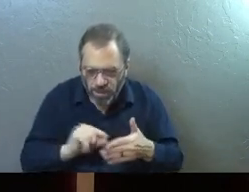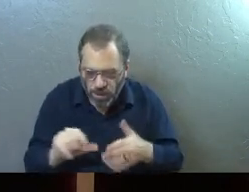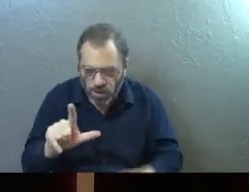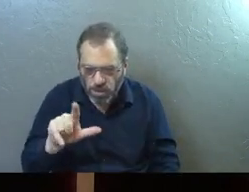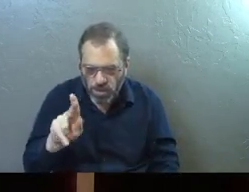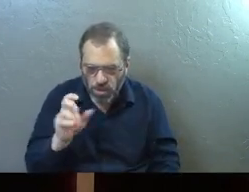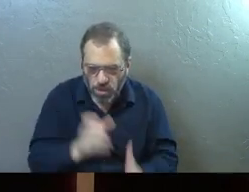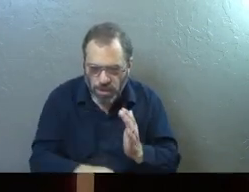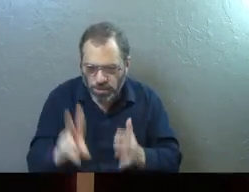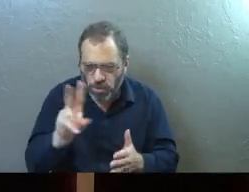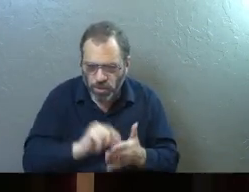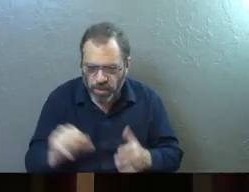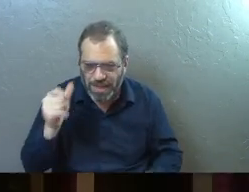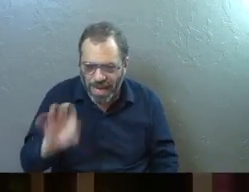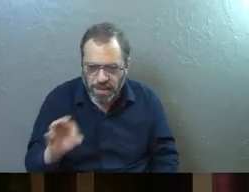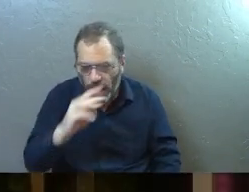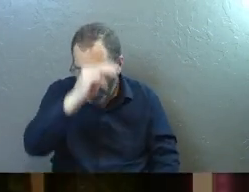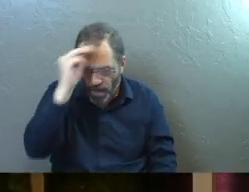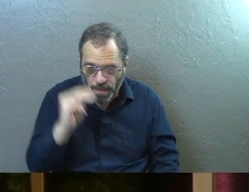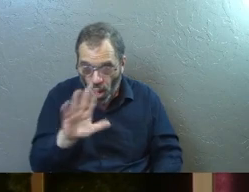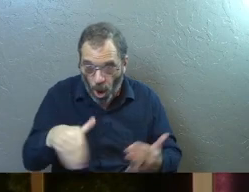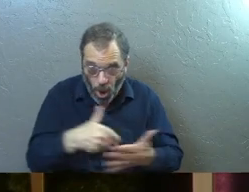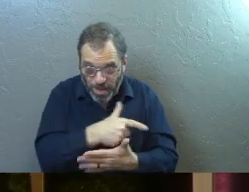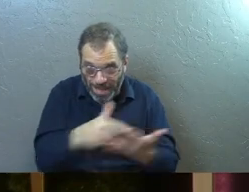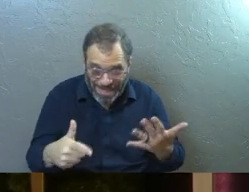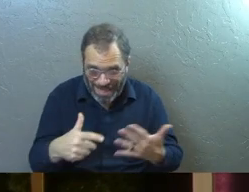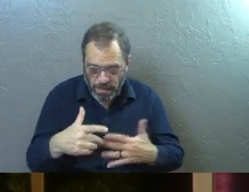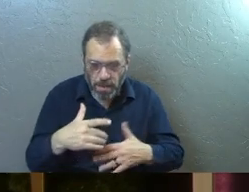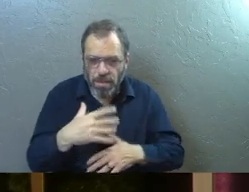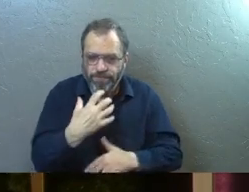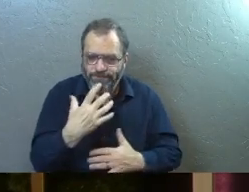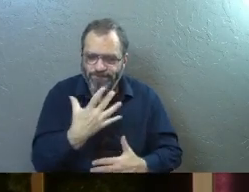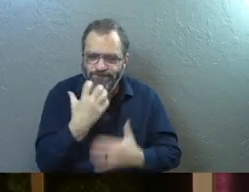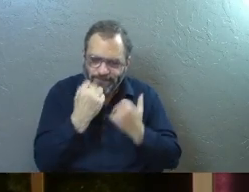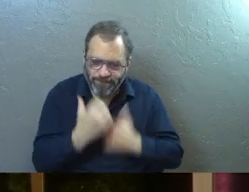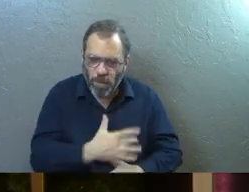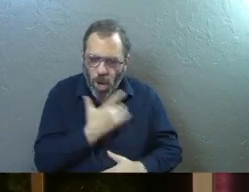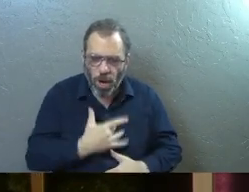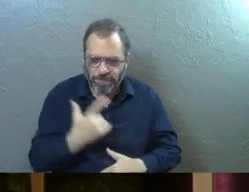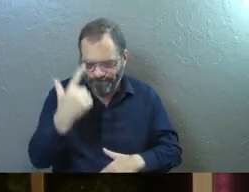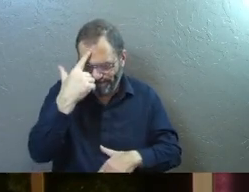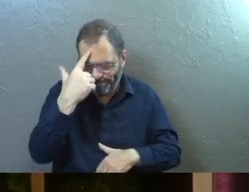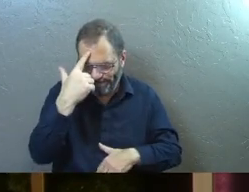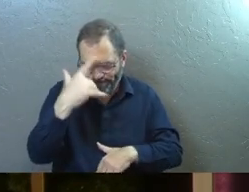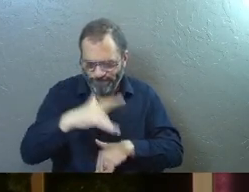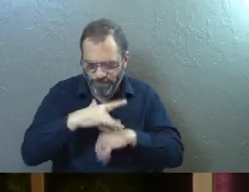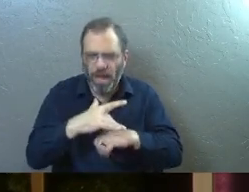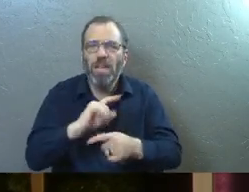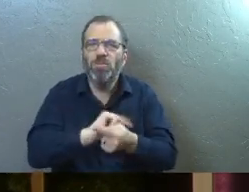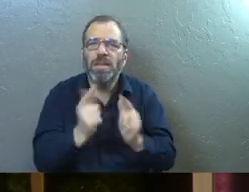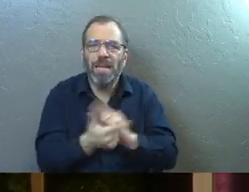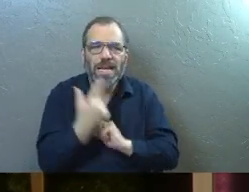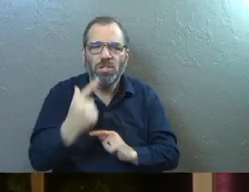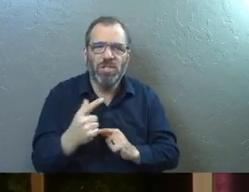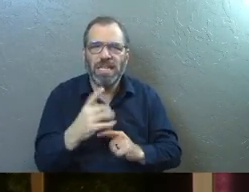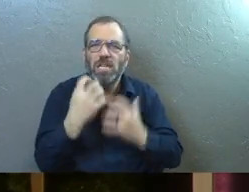in Luke 2:19, but Mary kept all these things in her heart and thought about them often. And